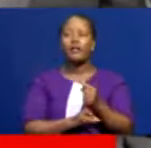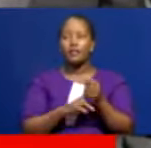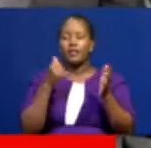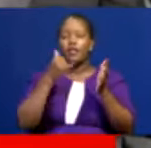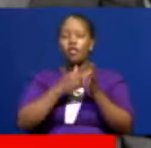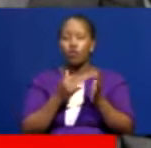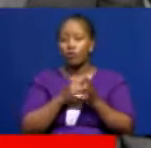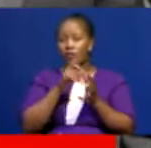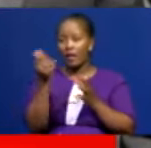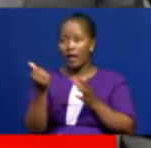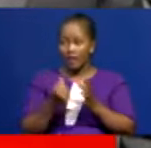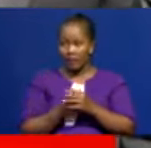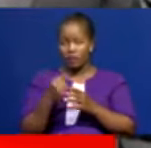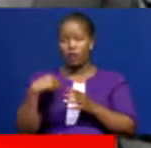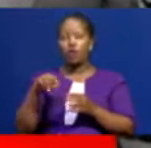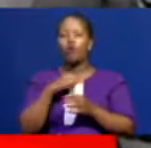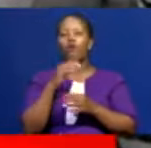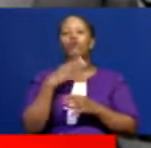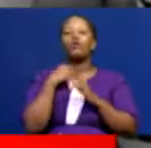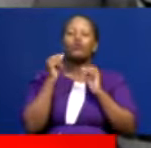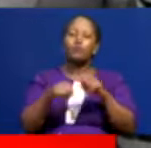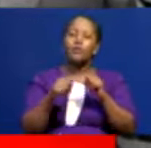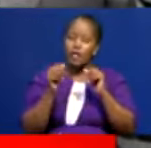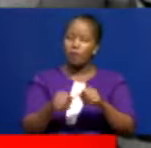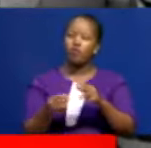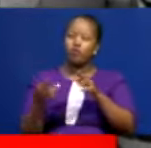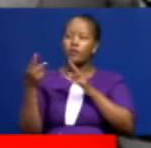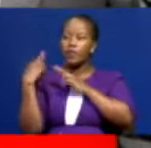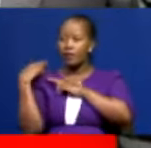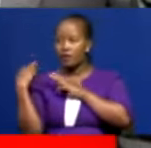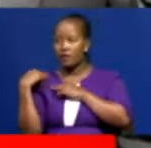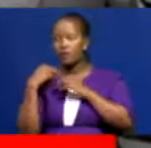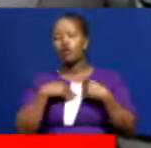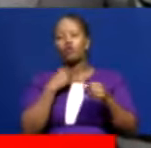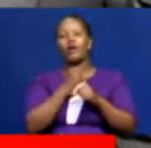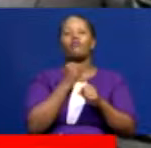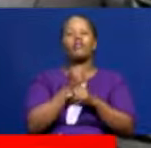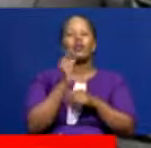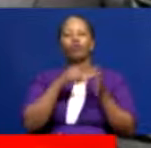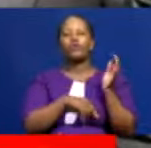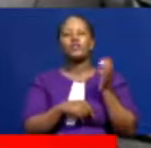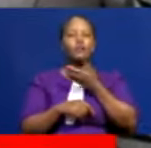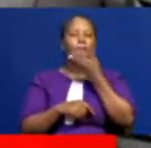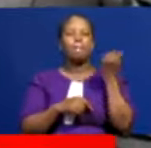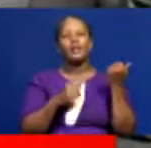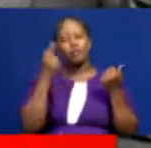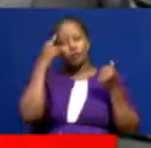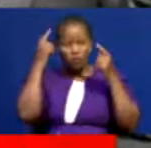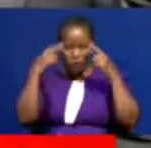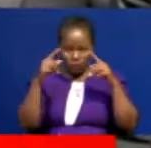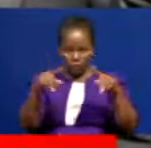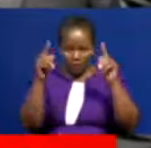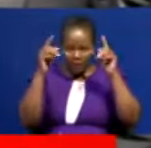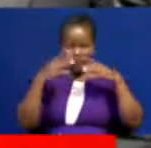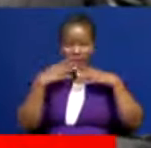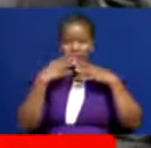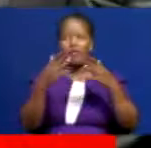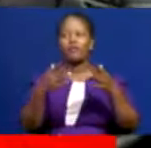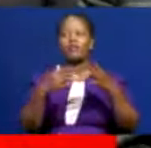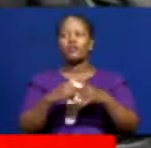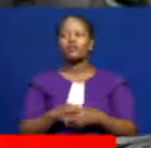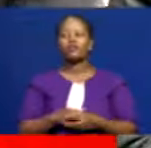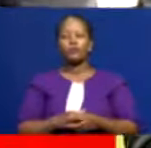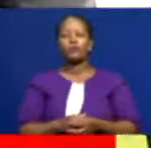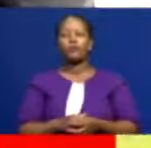party. We want to be able to be counted to have done what is good for posterity. Thank you very much.